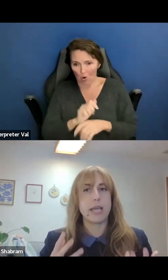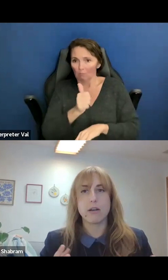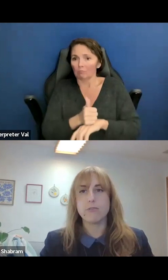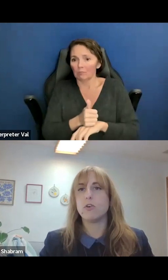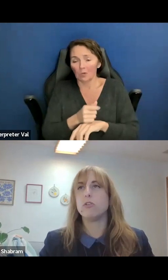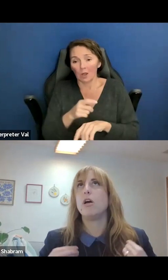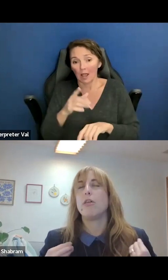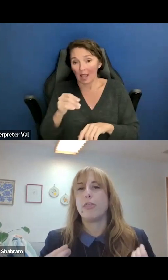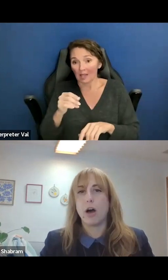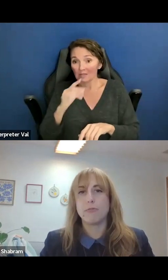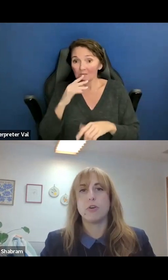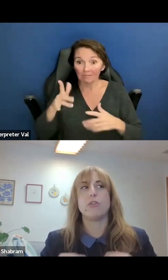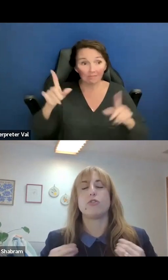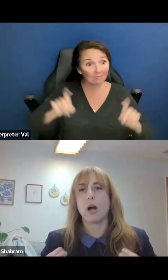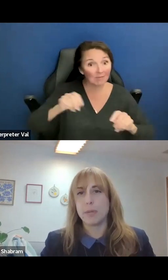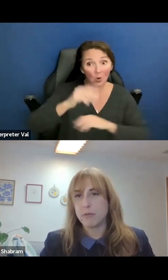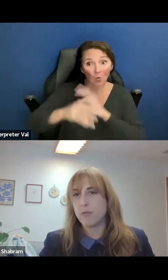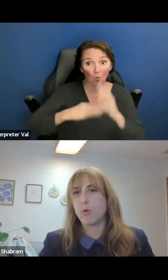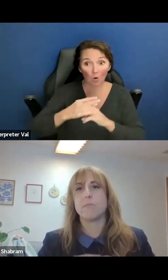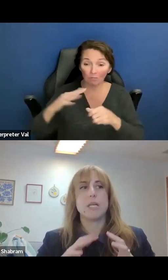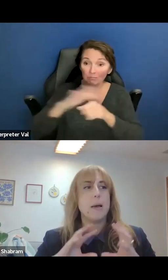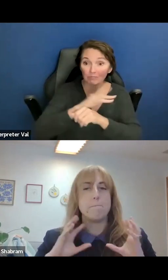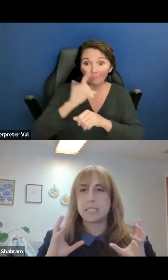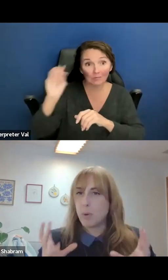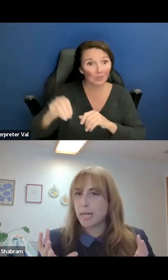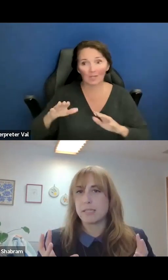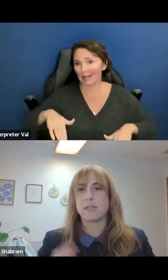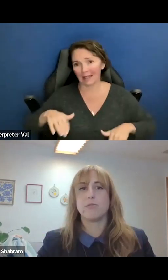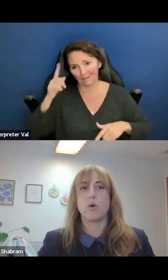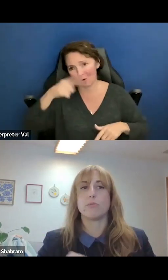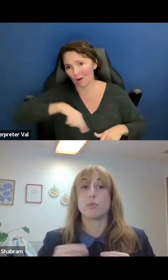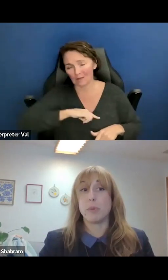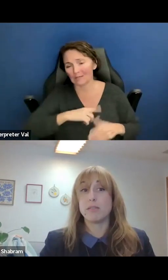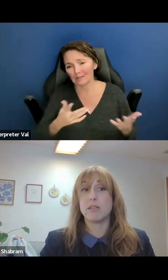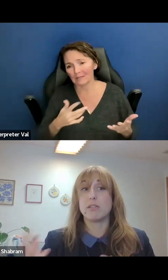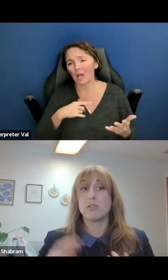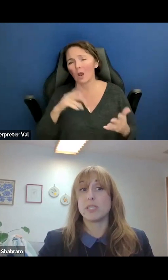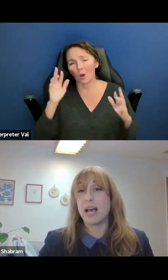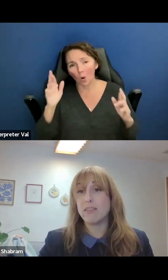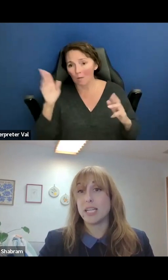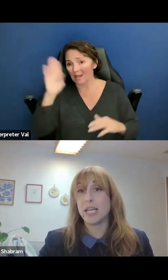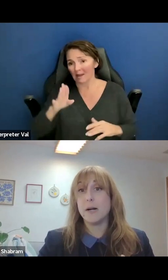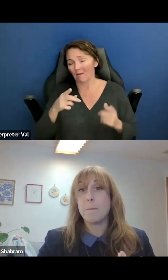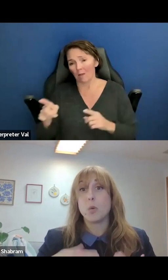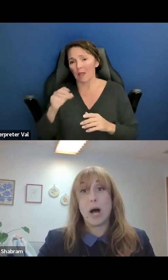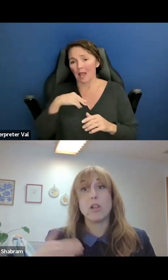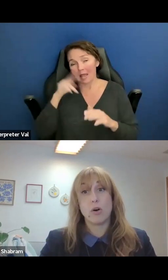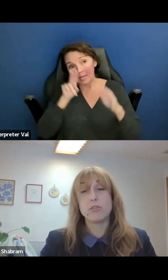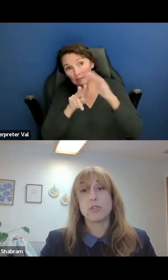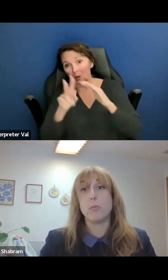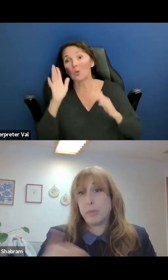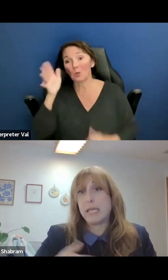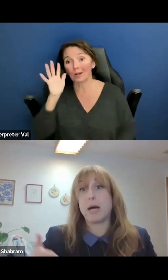do like careful, thoughtful, trauma-informed, best practices informed responses to suicidality